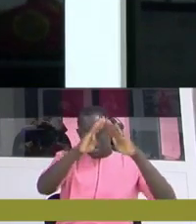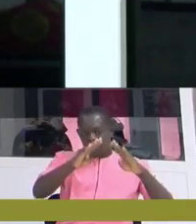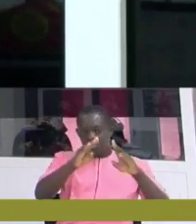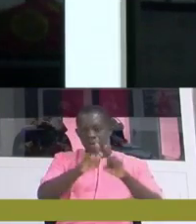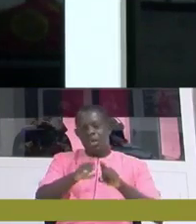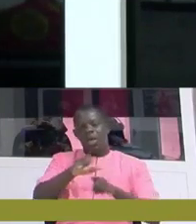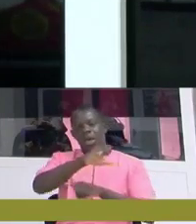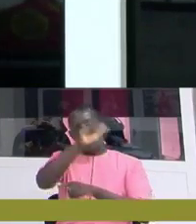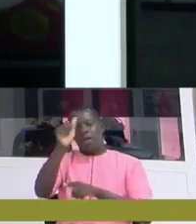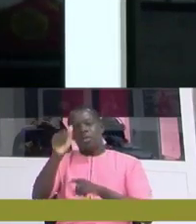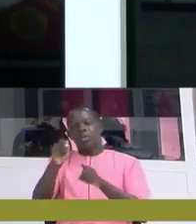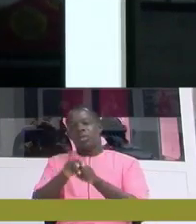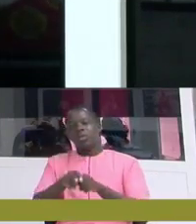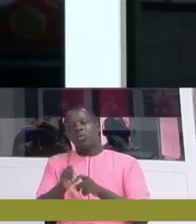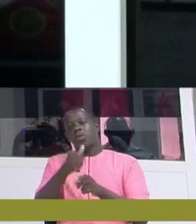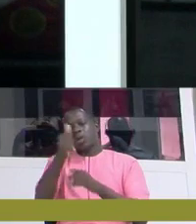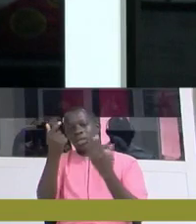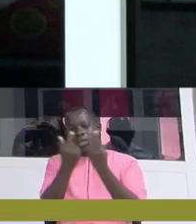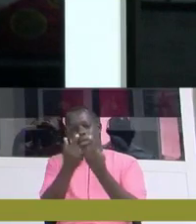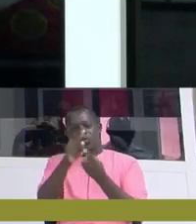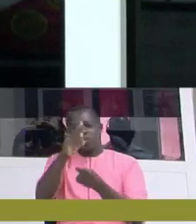talking about?